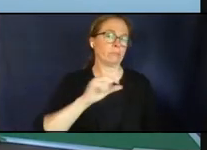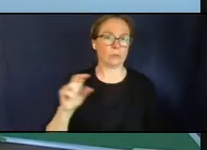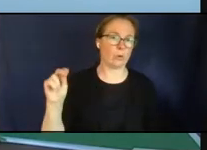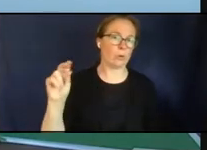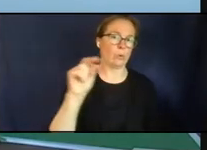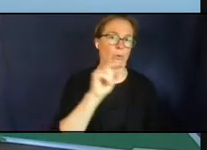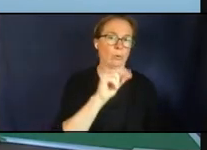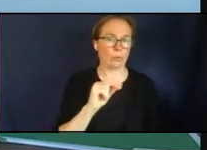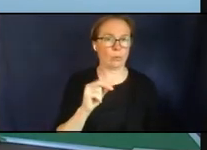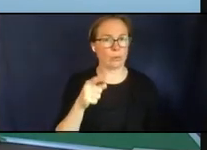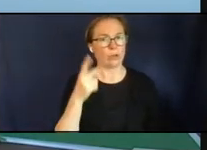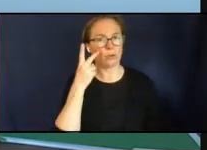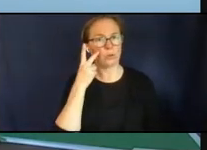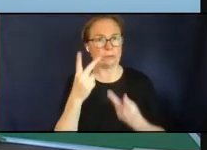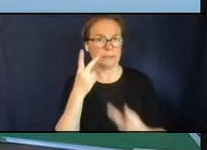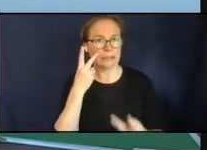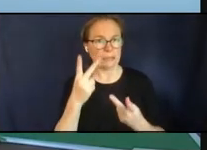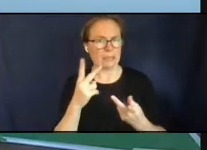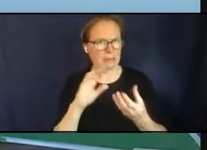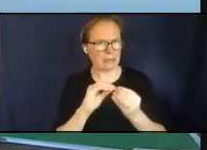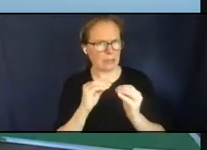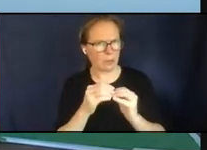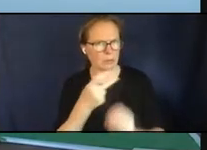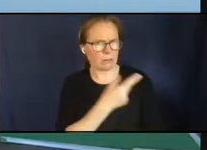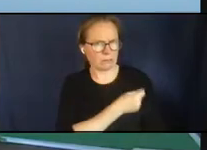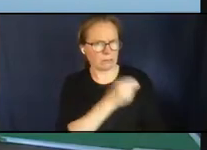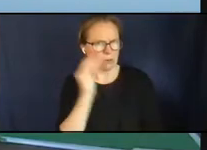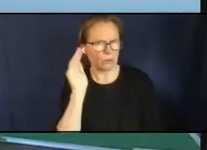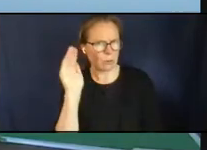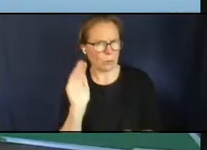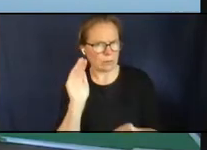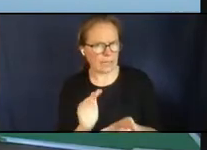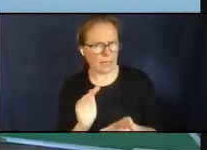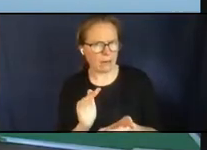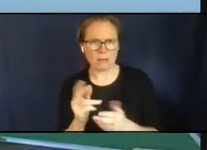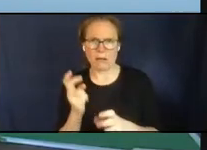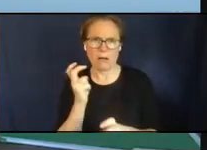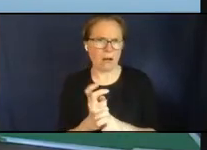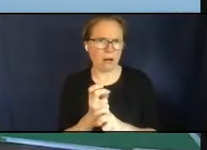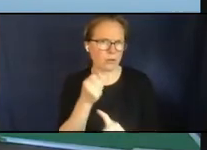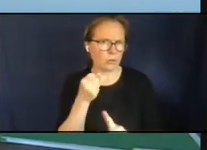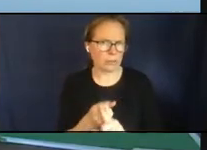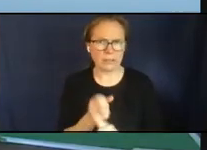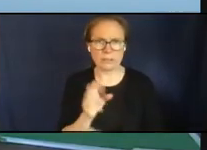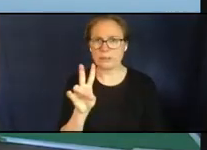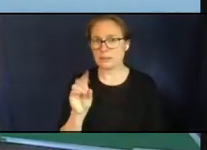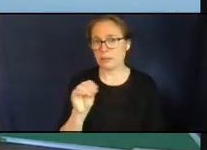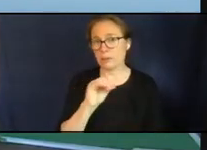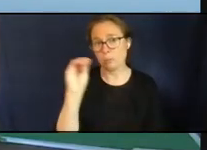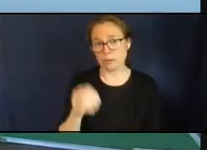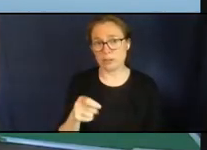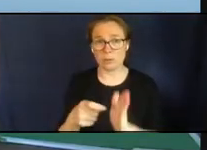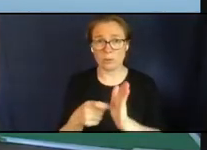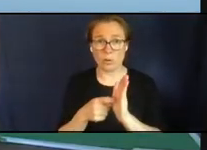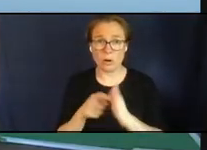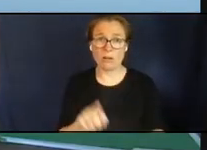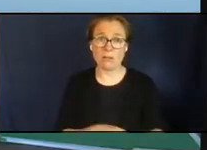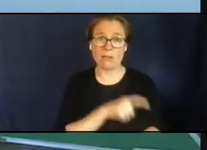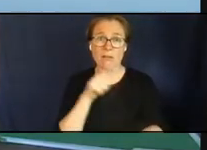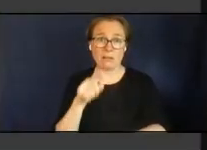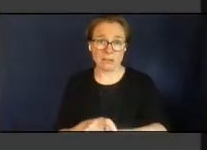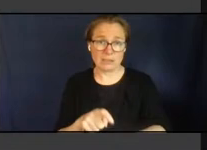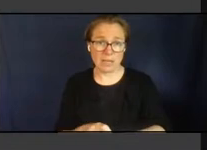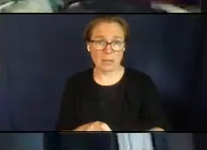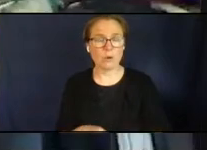these rates go down and the trouble we're getting just to get to the 70%. It's just taking a long time. So thanks. What we find is that